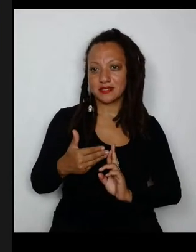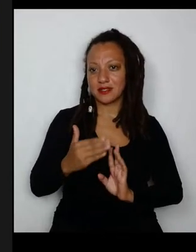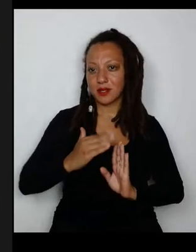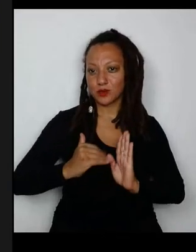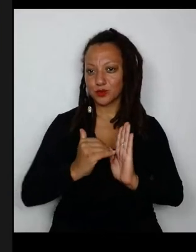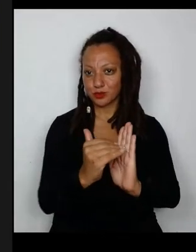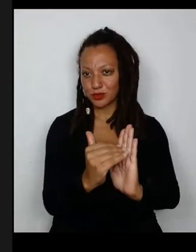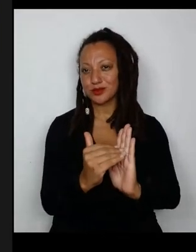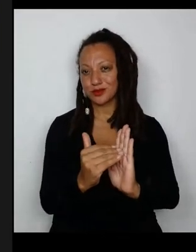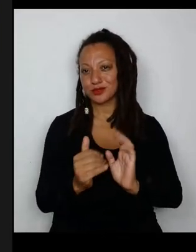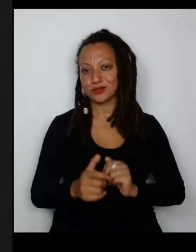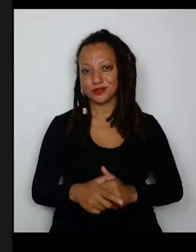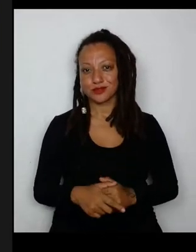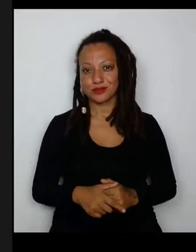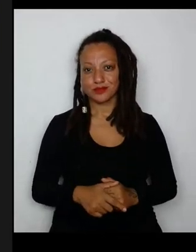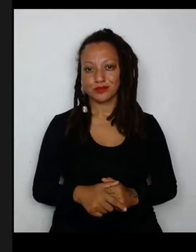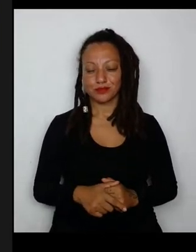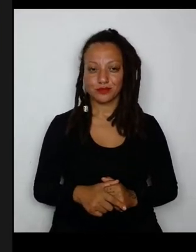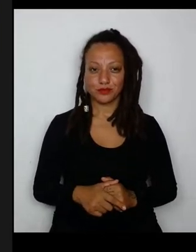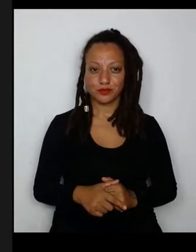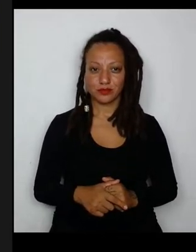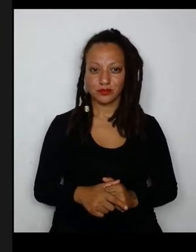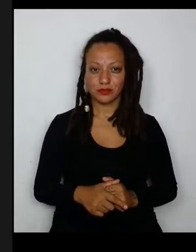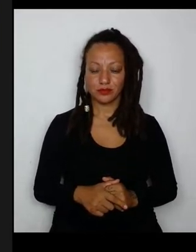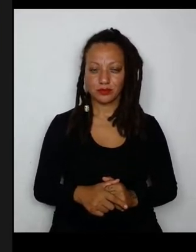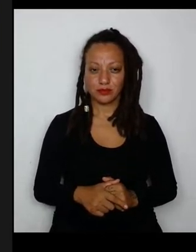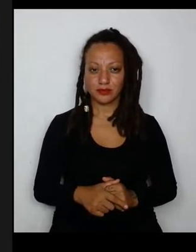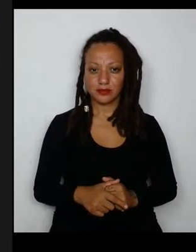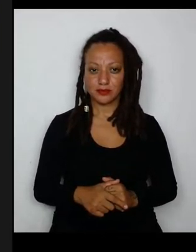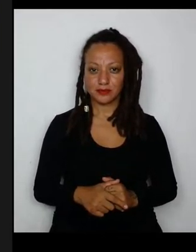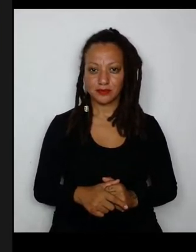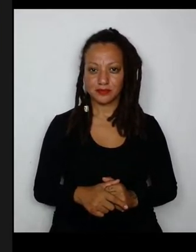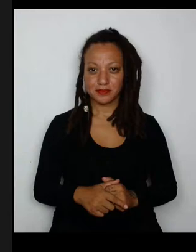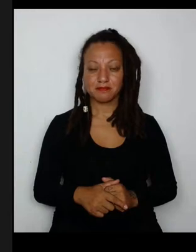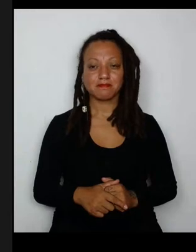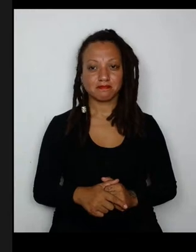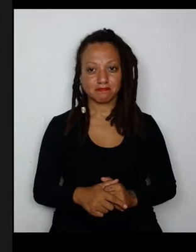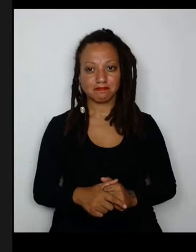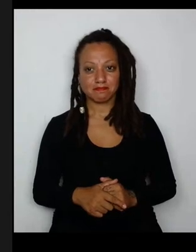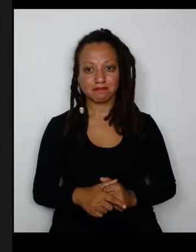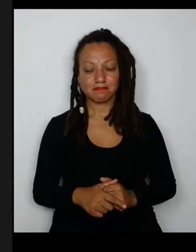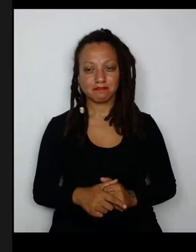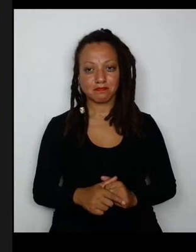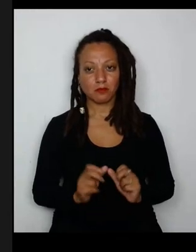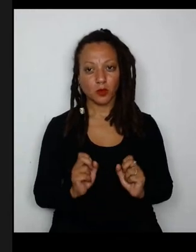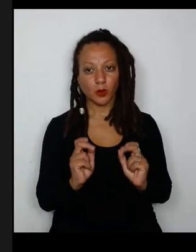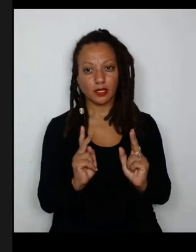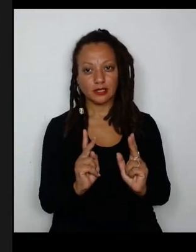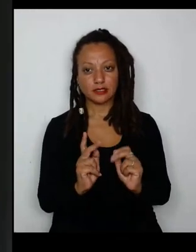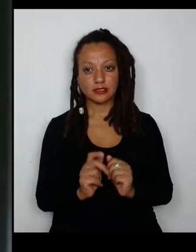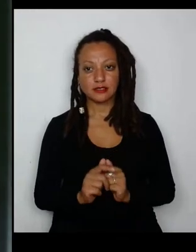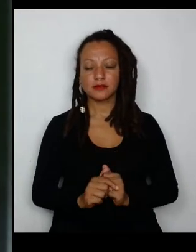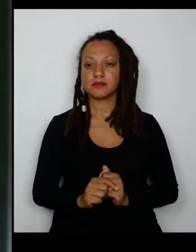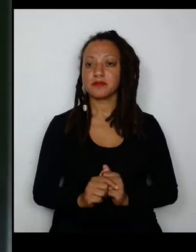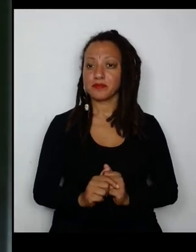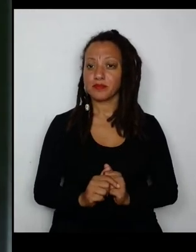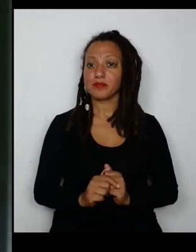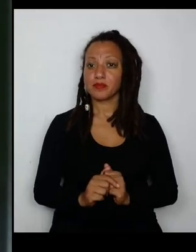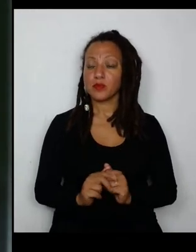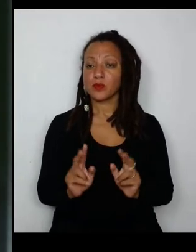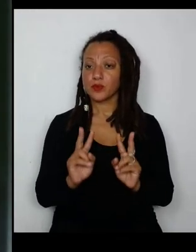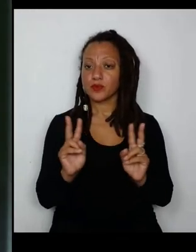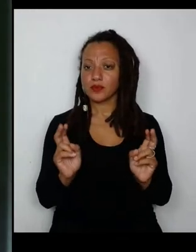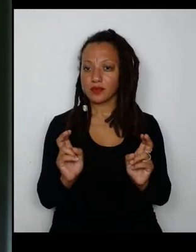self-representation by painters okay so the question of personal faith is a complicated